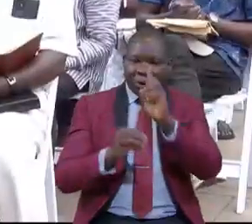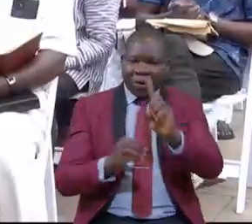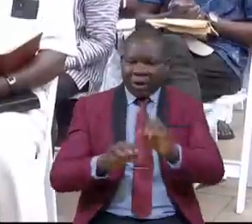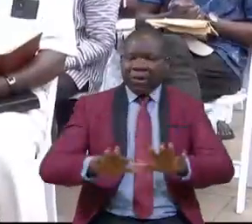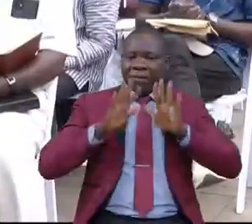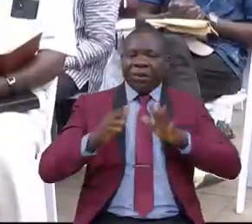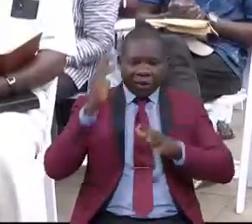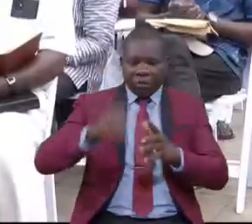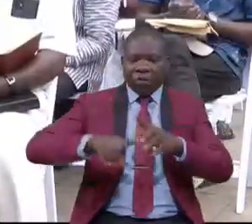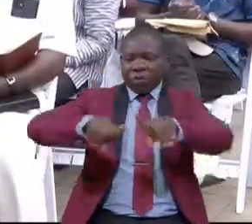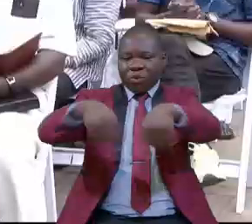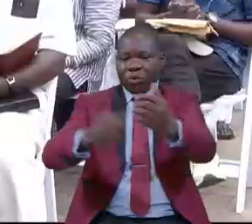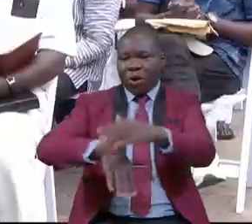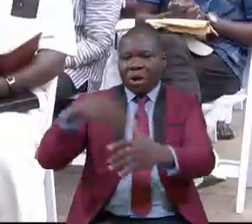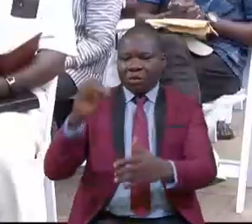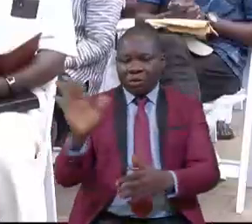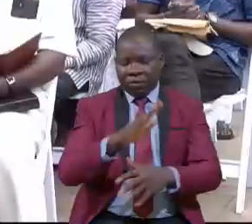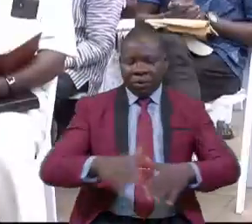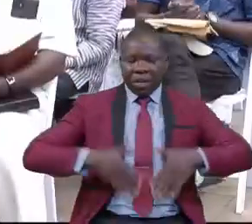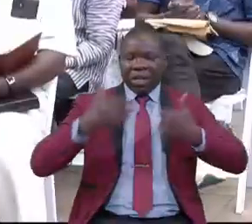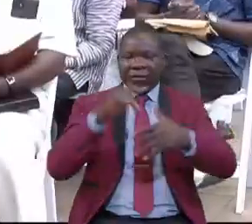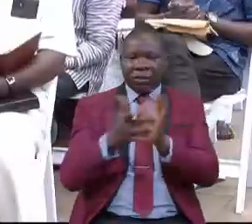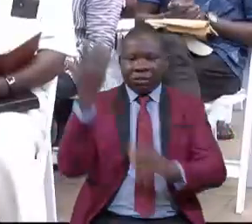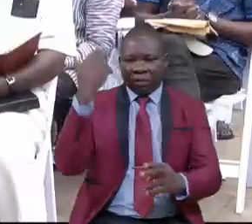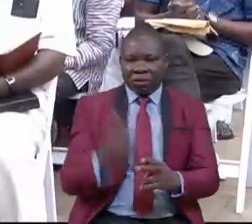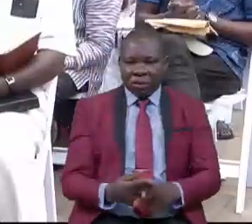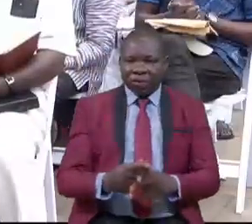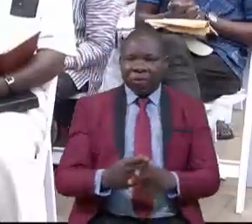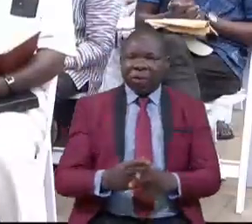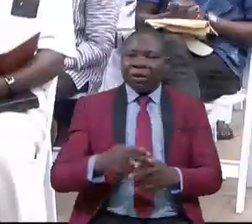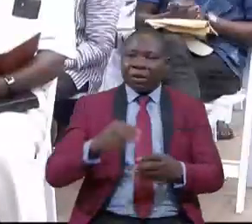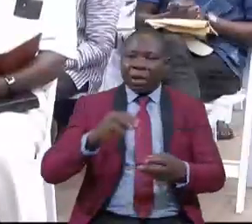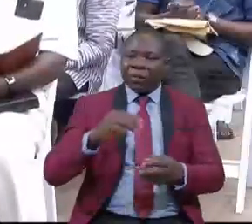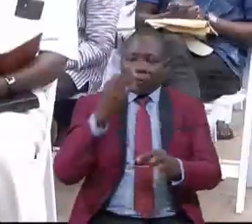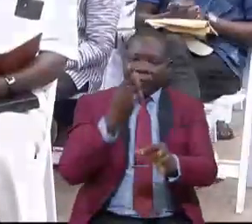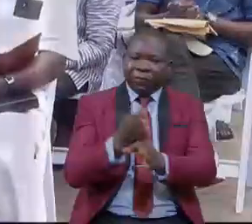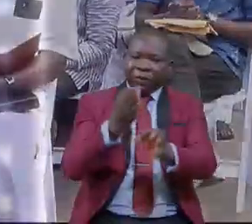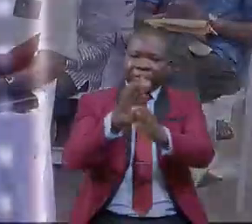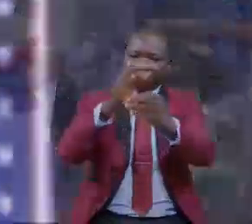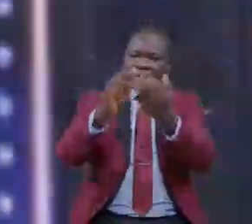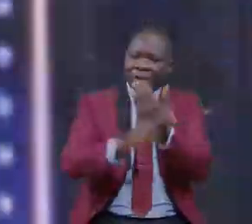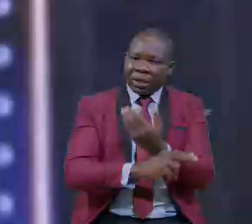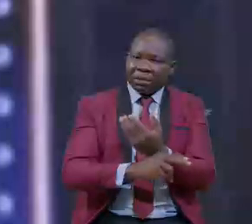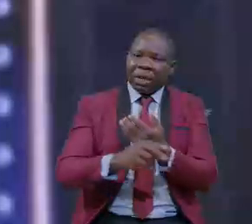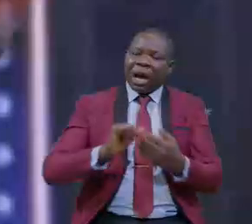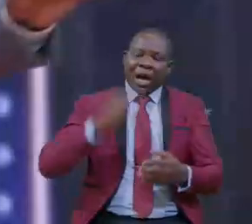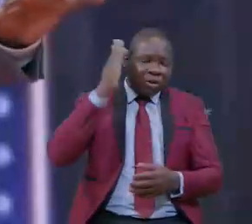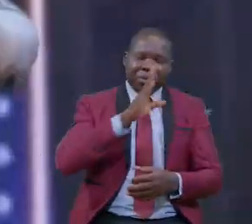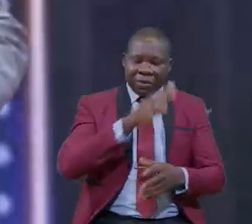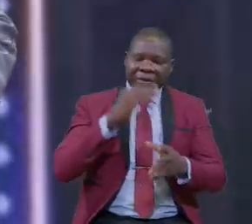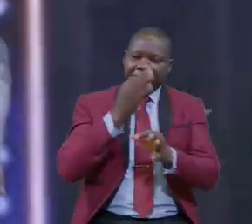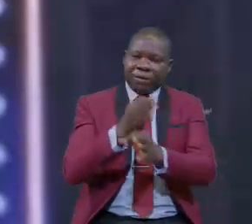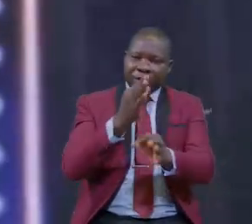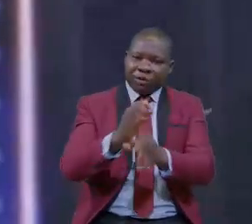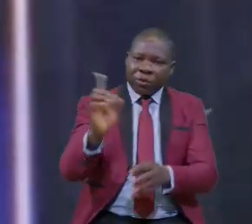Amen. Faithfulness. Amen. I'll be faithful. Where are you? The Lord will renew your strength. And